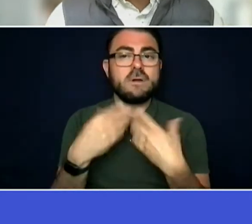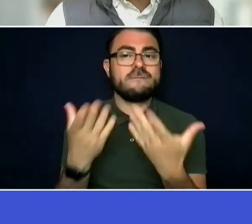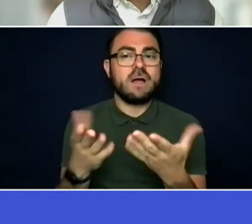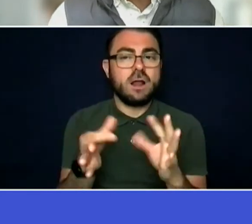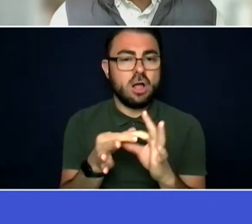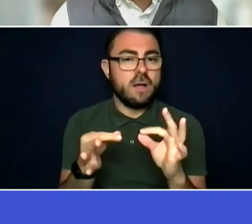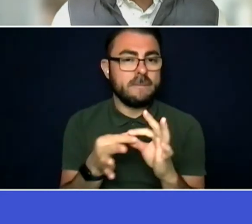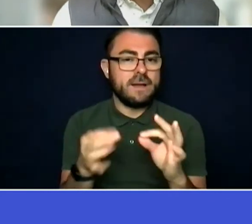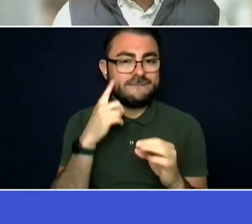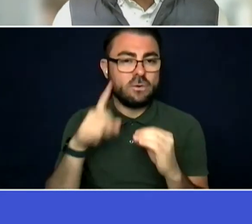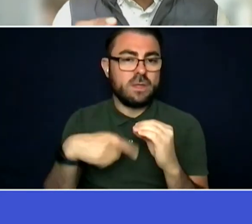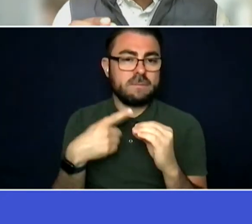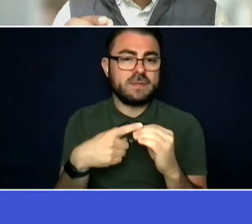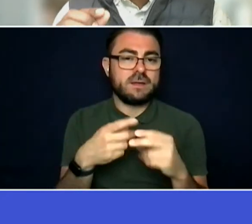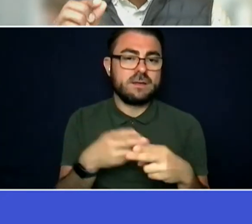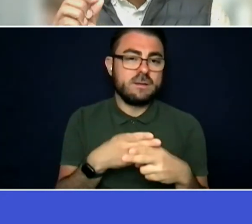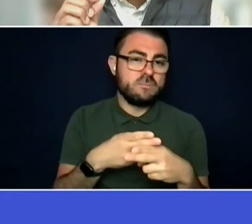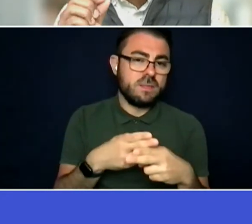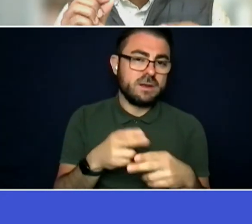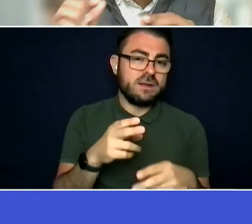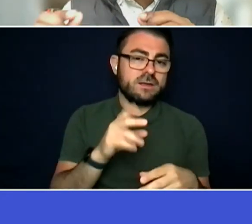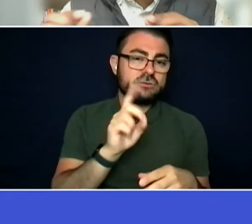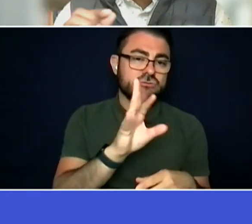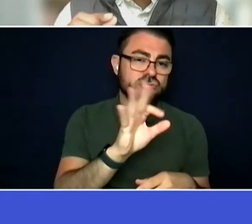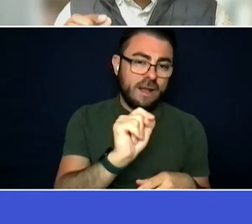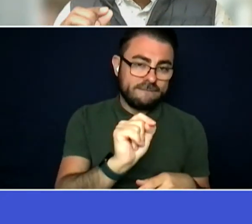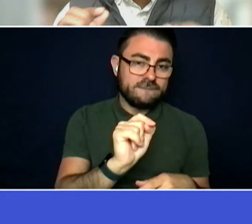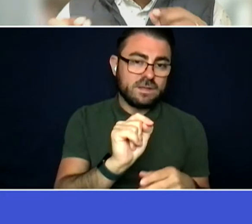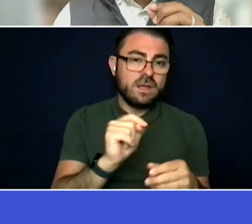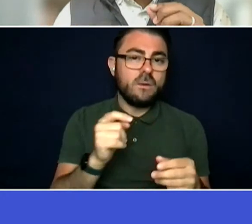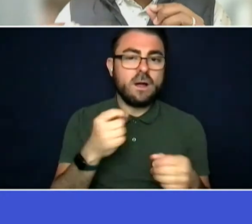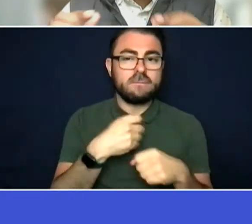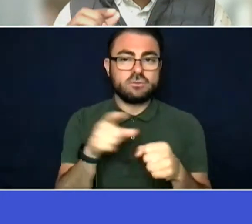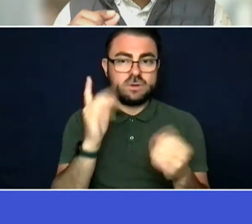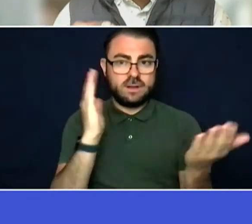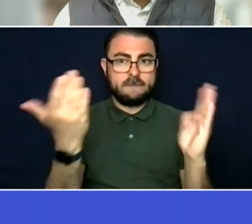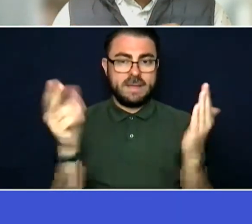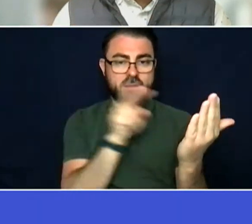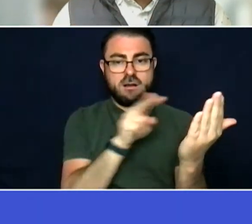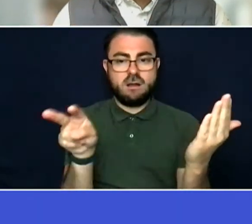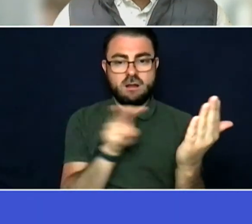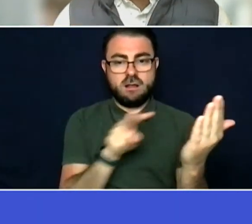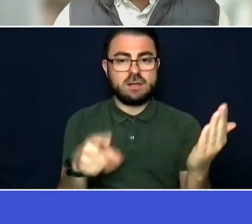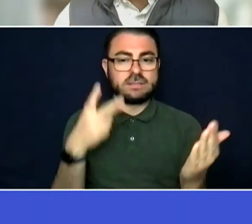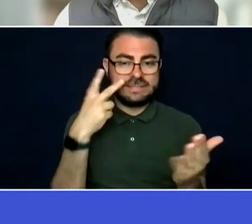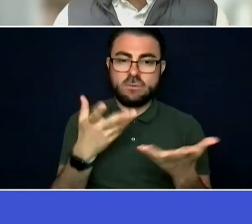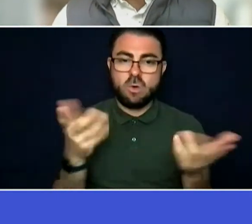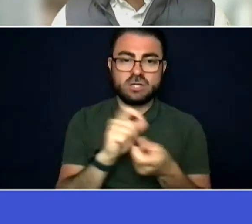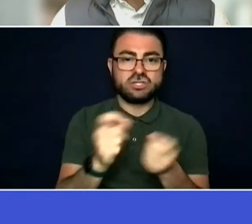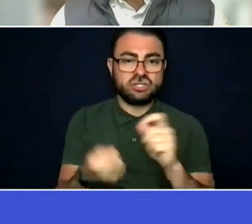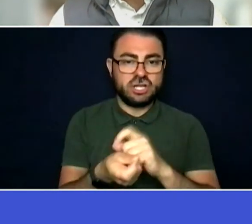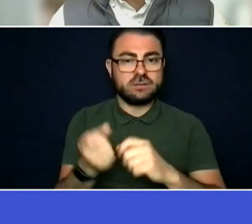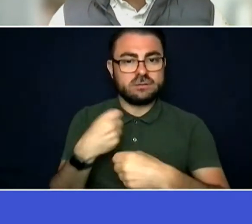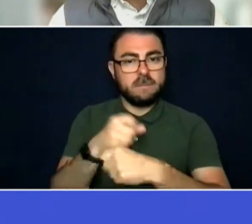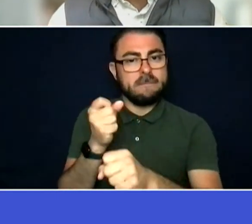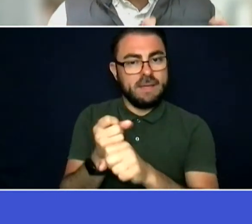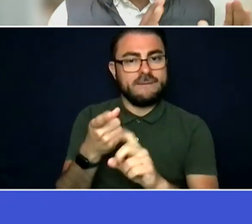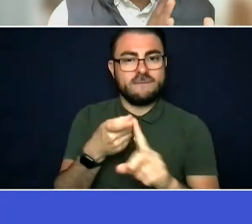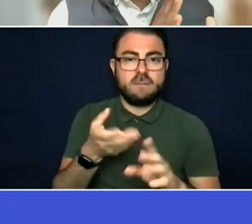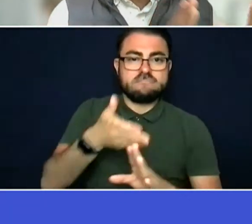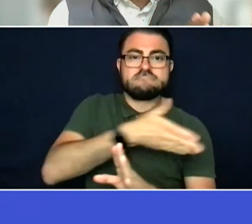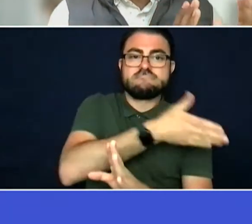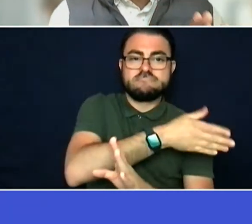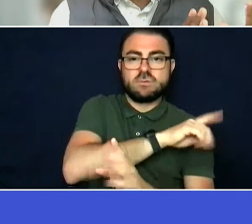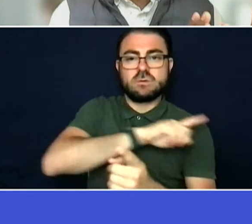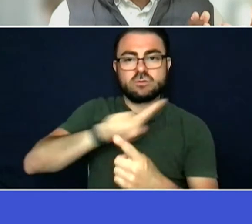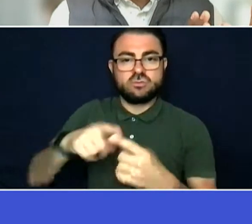on the preliminary draft of the climate investment plan. We want to make sure you're able to see the changes. We know that that's important, and want to walk you through some of those